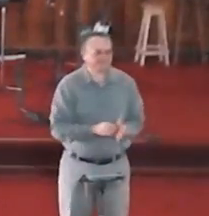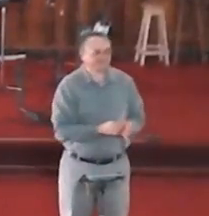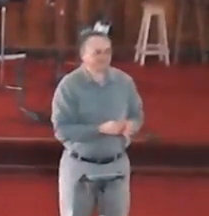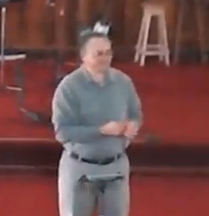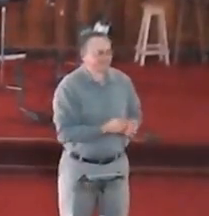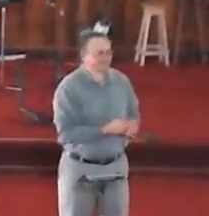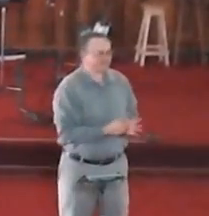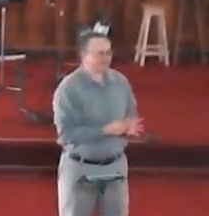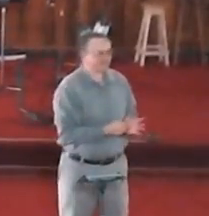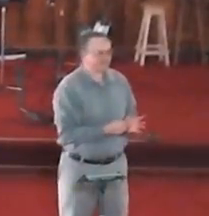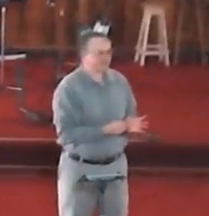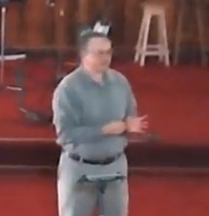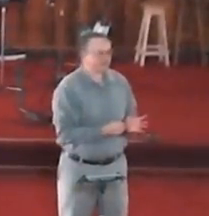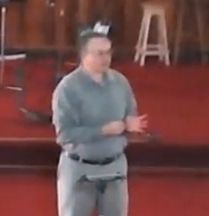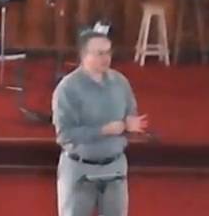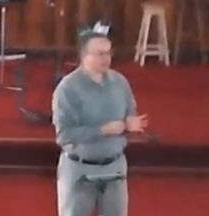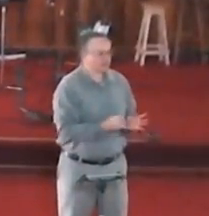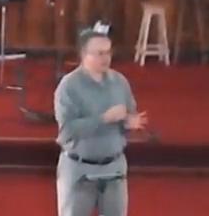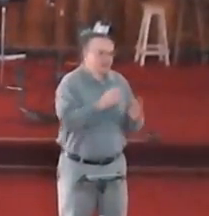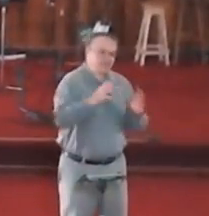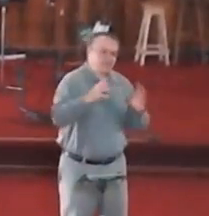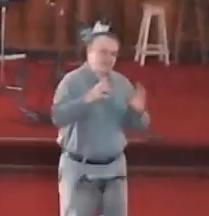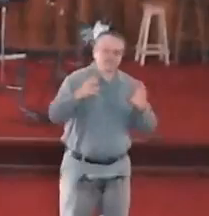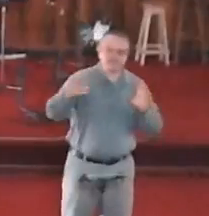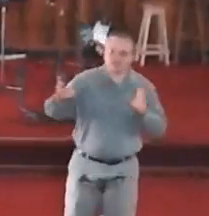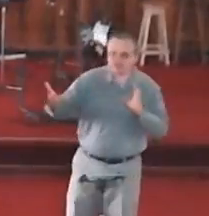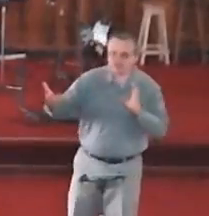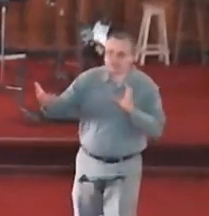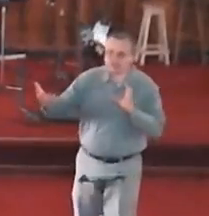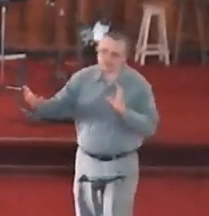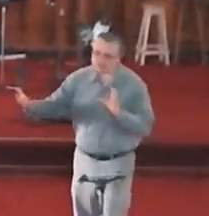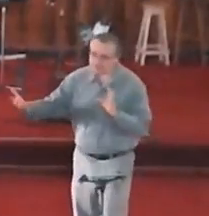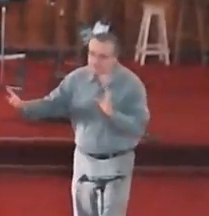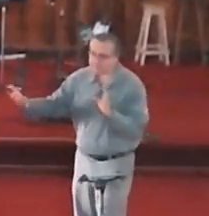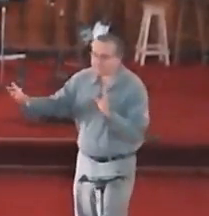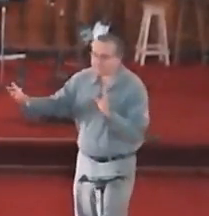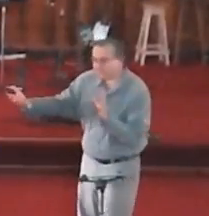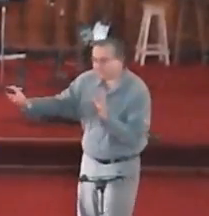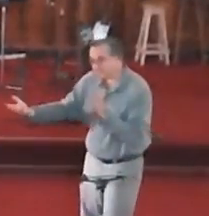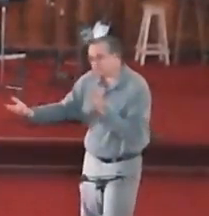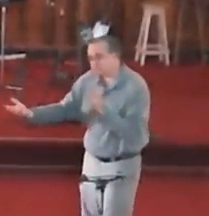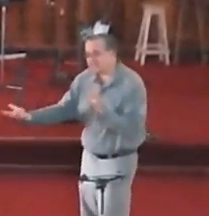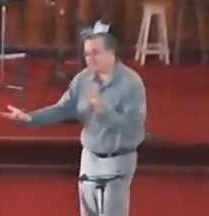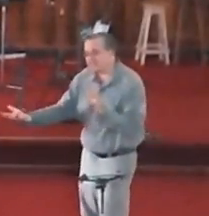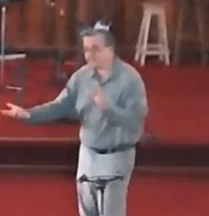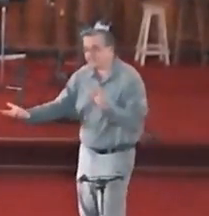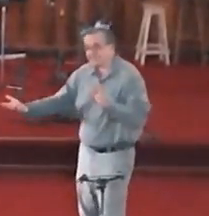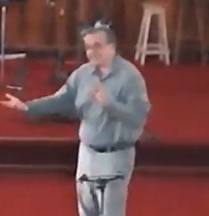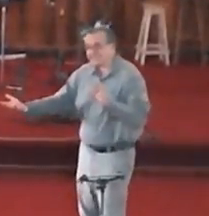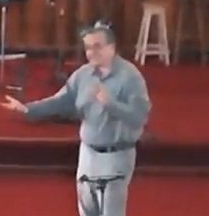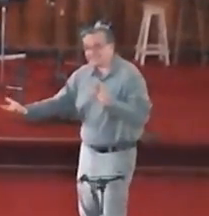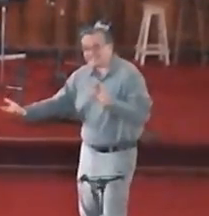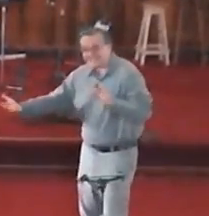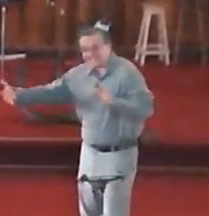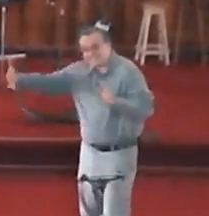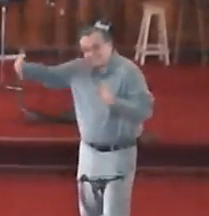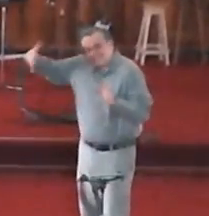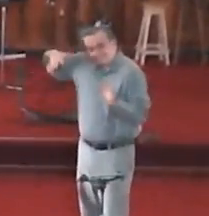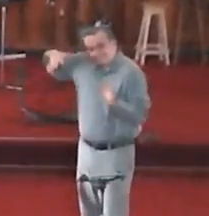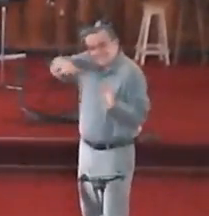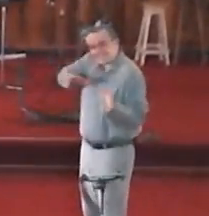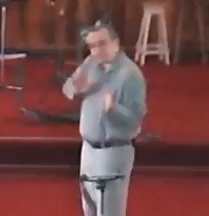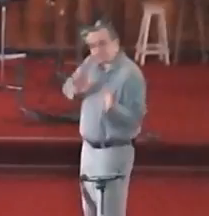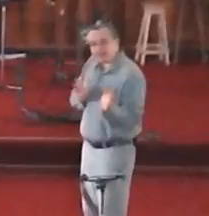for the Holy Spirit in the Bible is the Comforter. Y entonces el Espíritu Santo también, esa palabra es de alguien